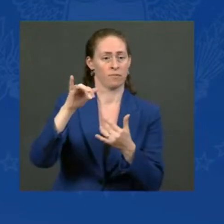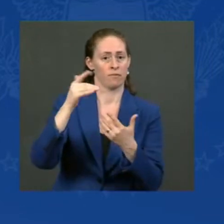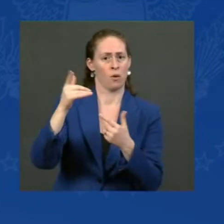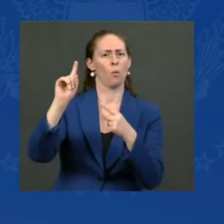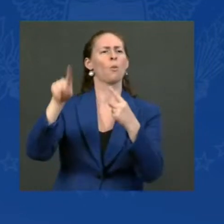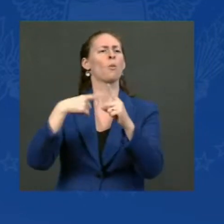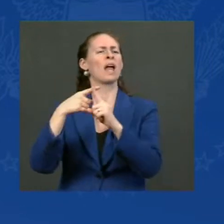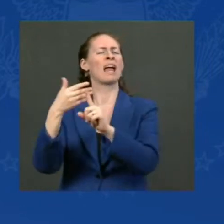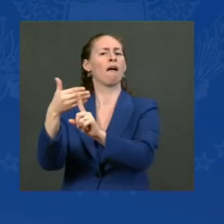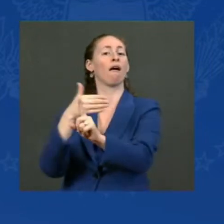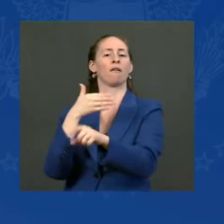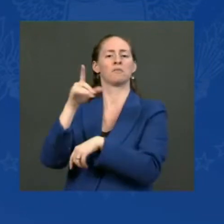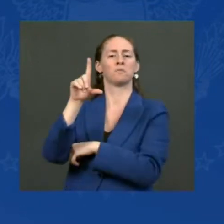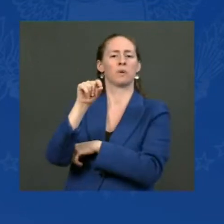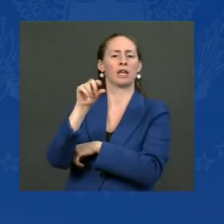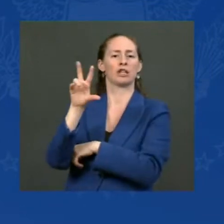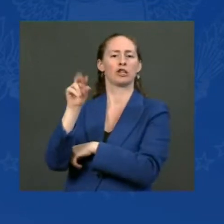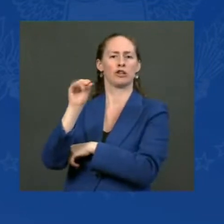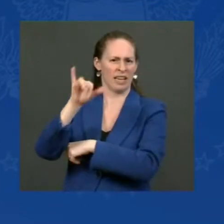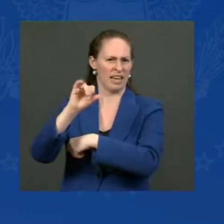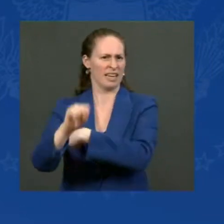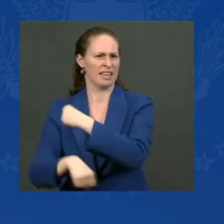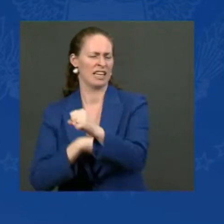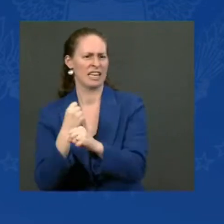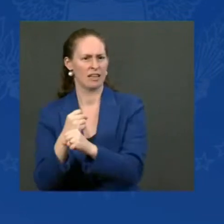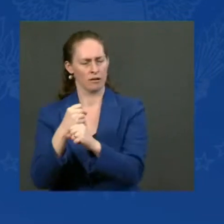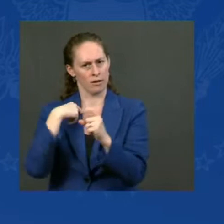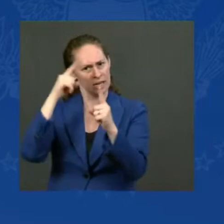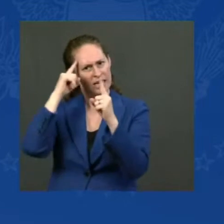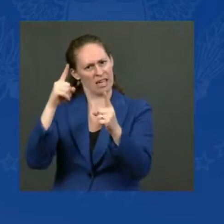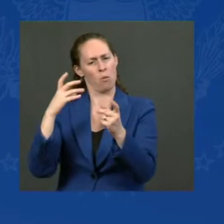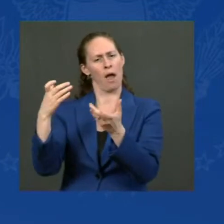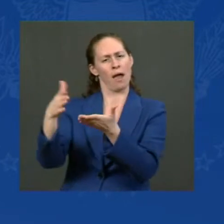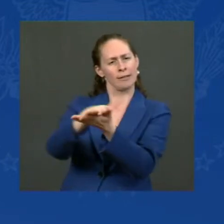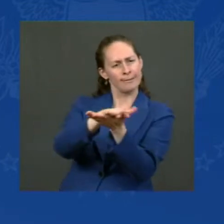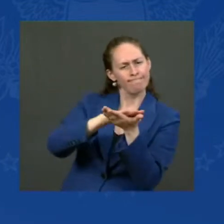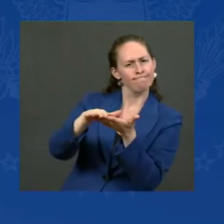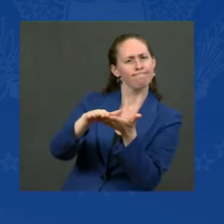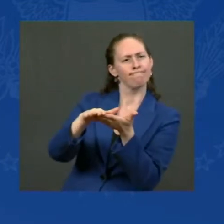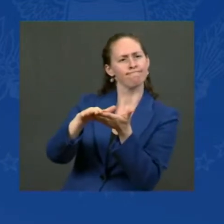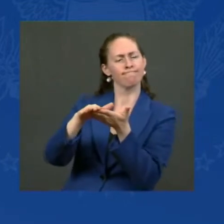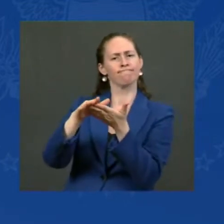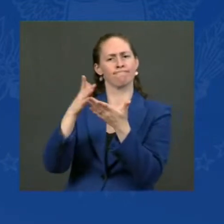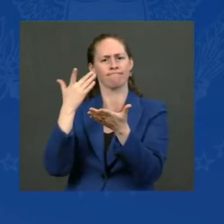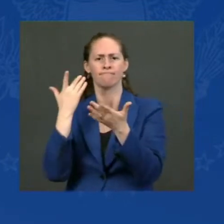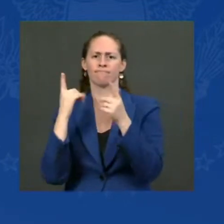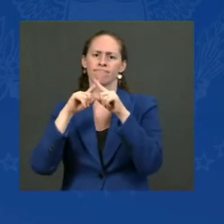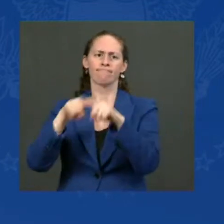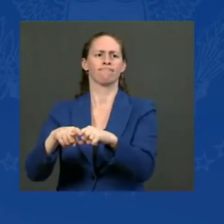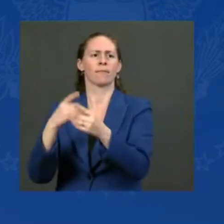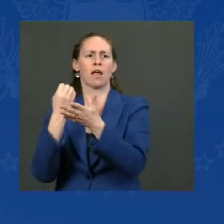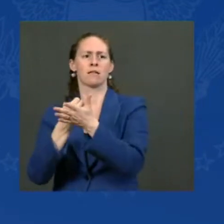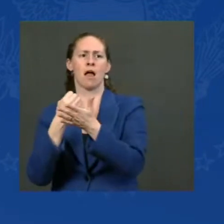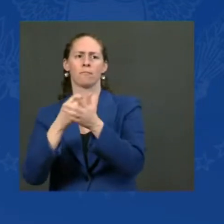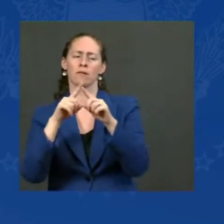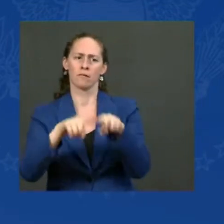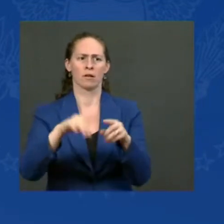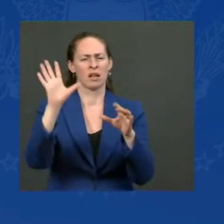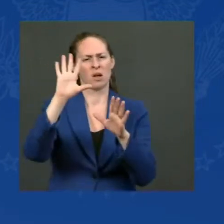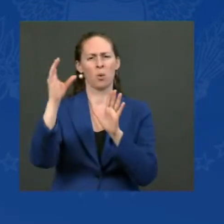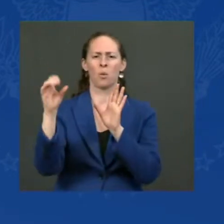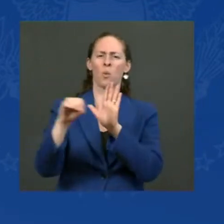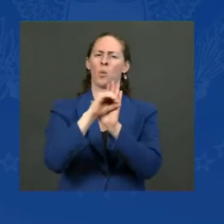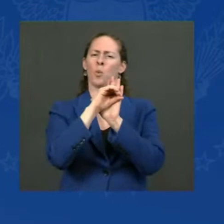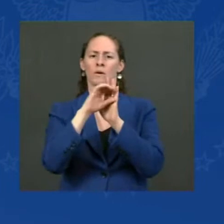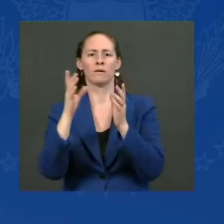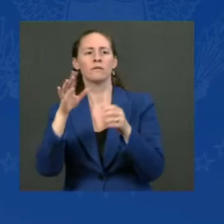toward achieving a clean energy economy with net zero emissions by 2050. And my administration is working